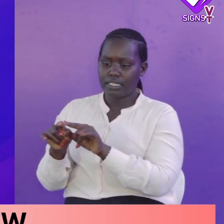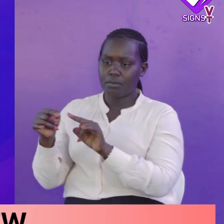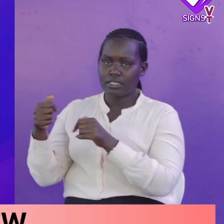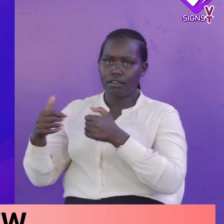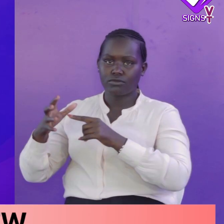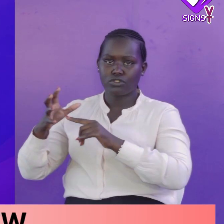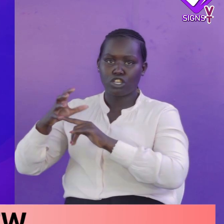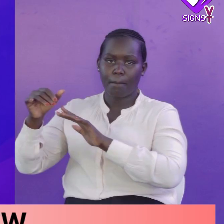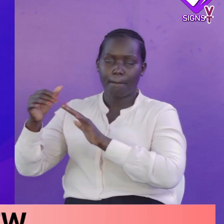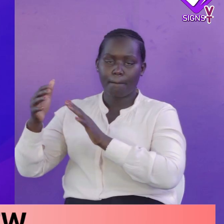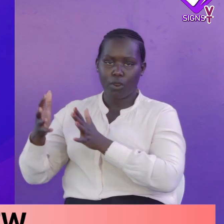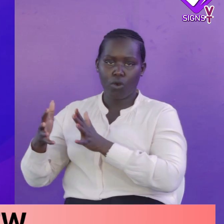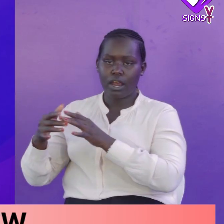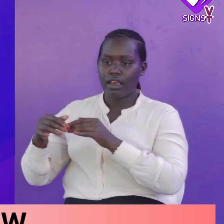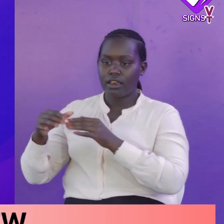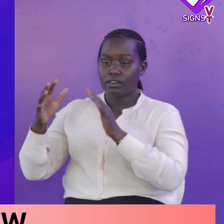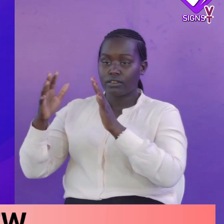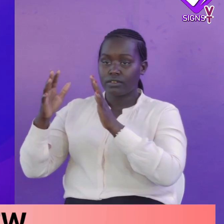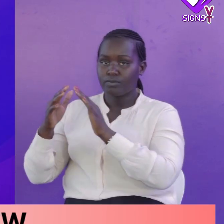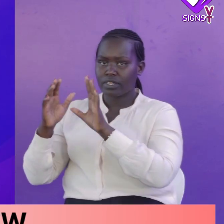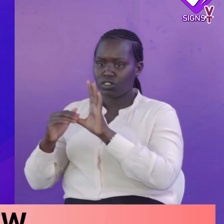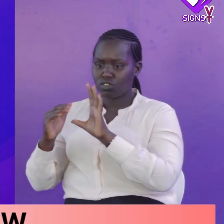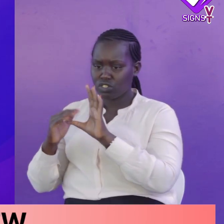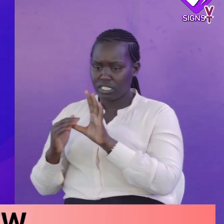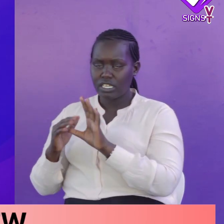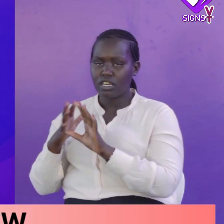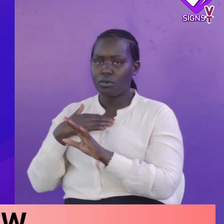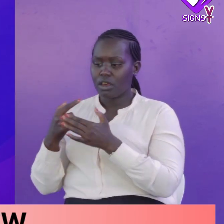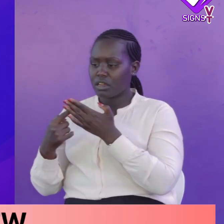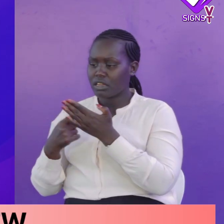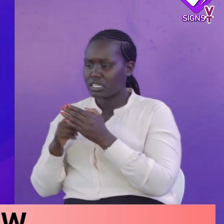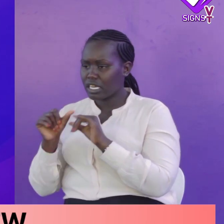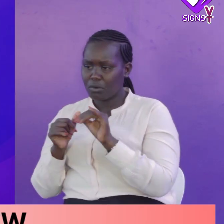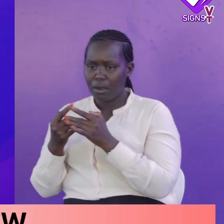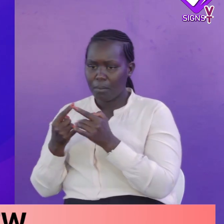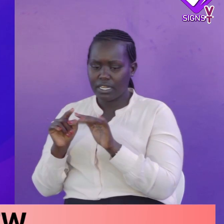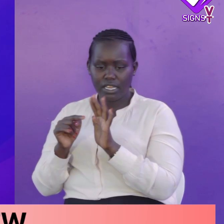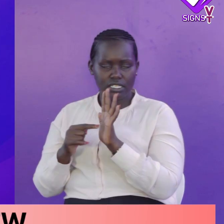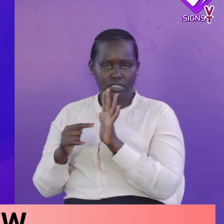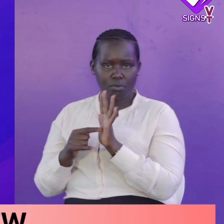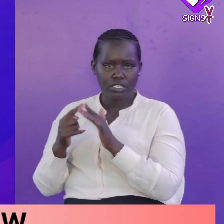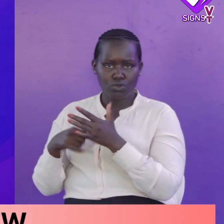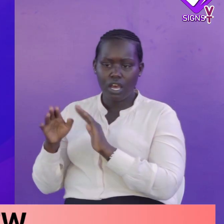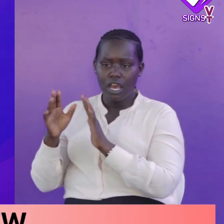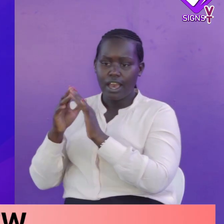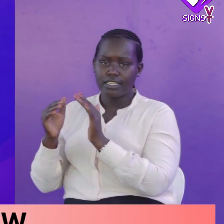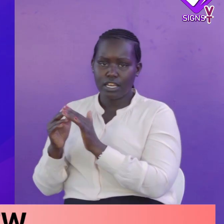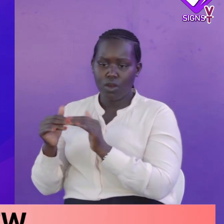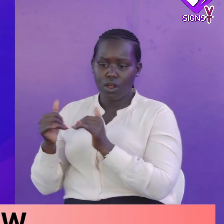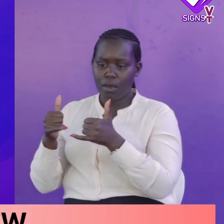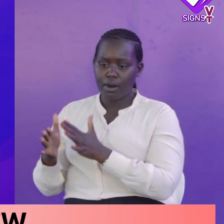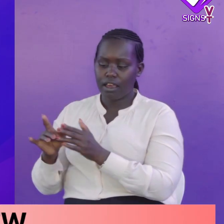So Chelsea, I know they are regretting for selling Madueke, but at the point is an Arsenal player. Number